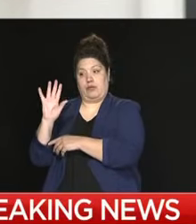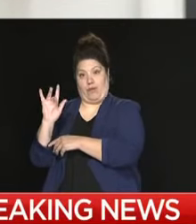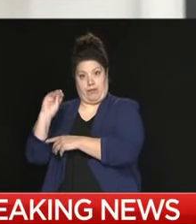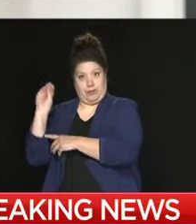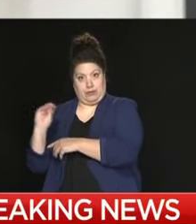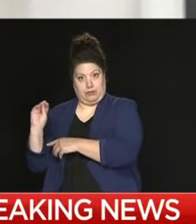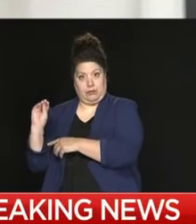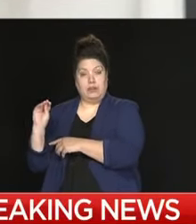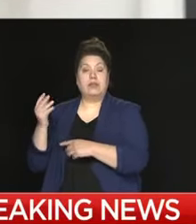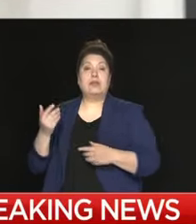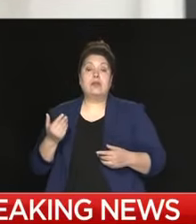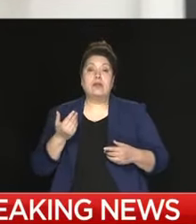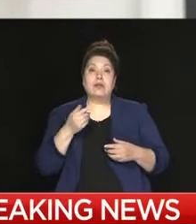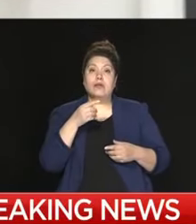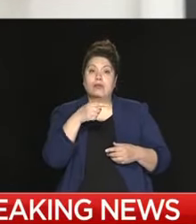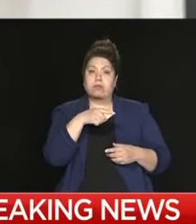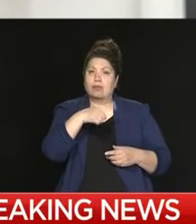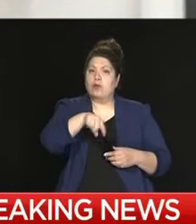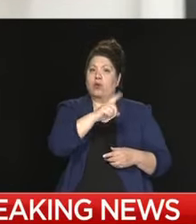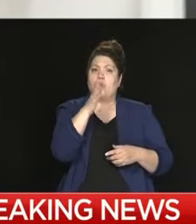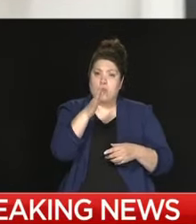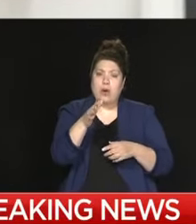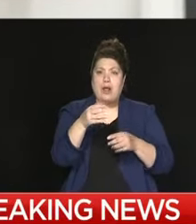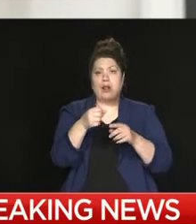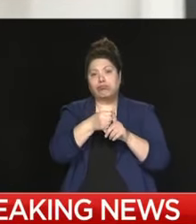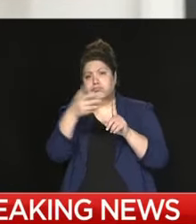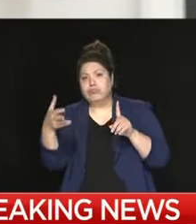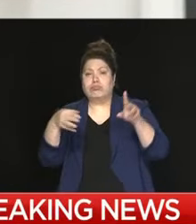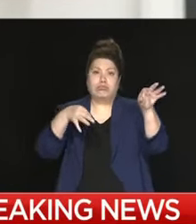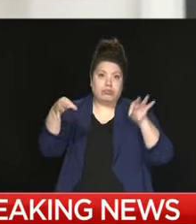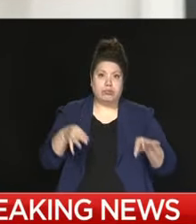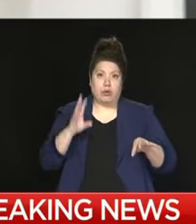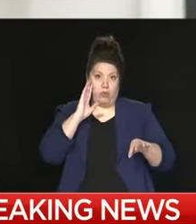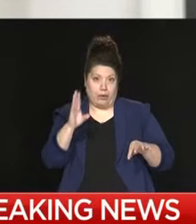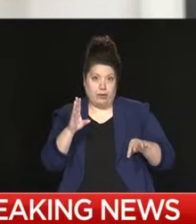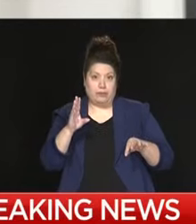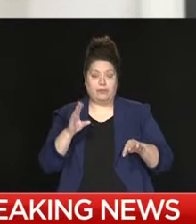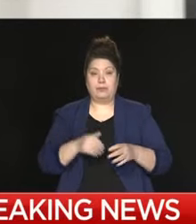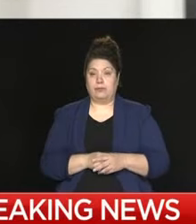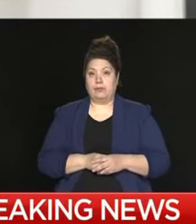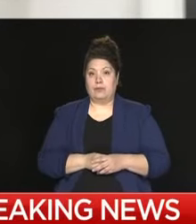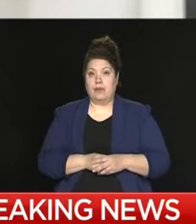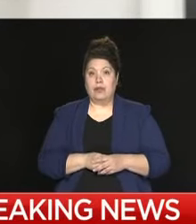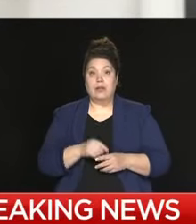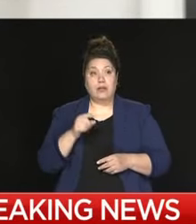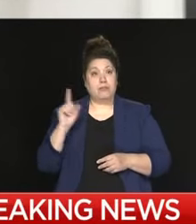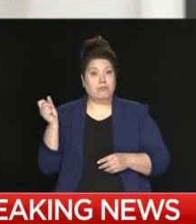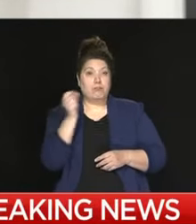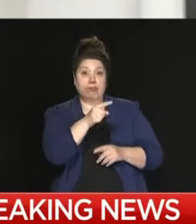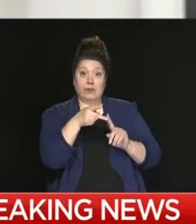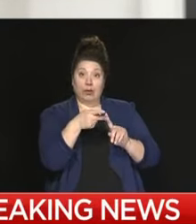We will have further detail in the following hour. Follow-up question?